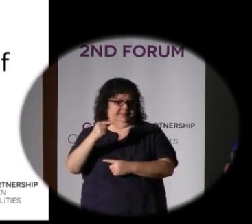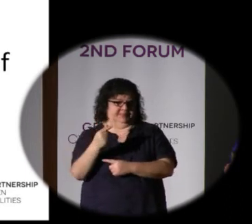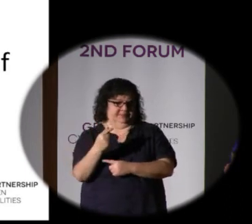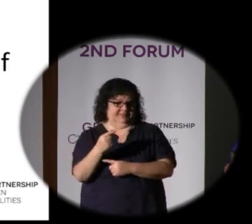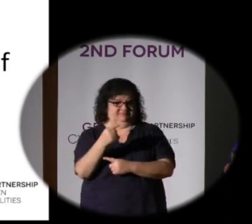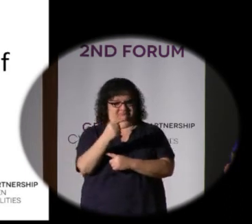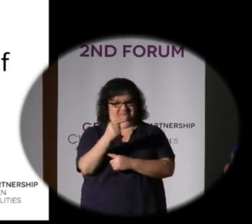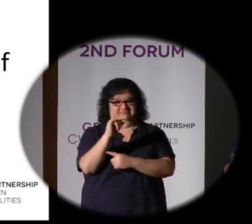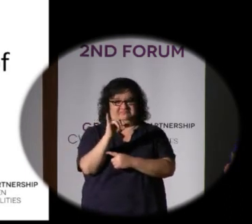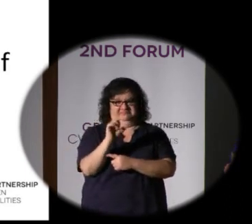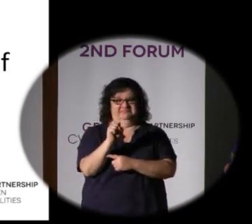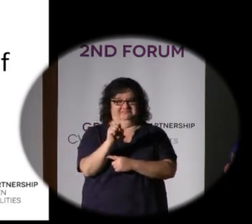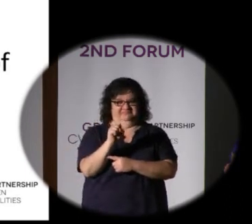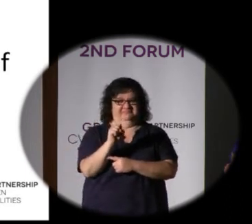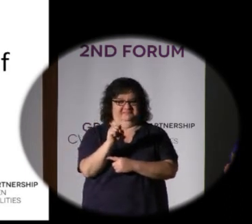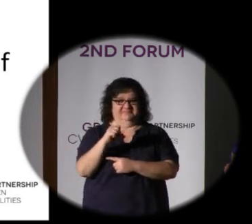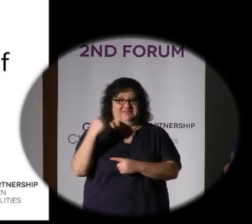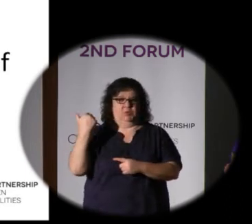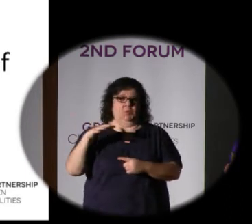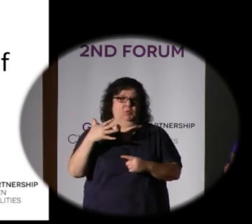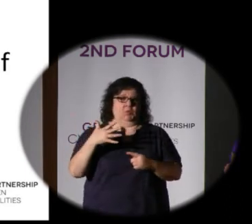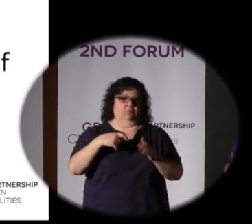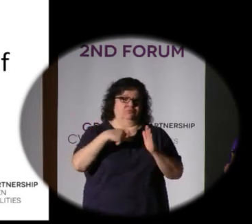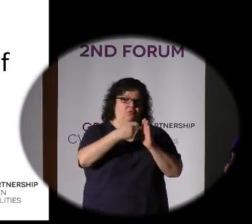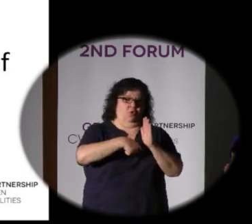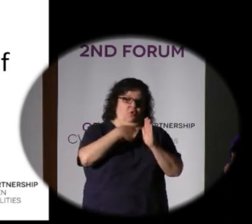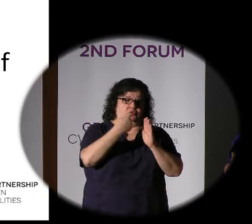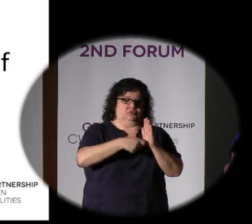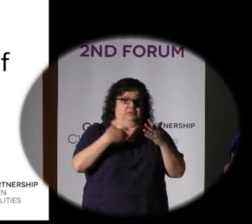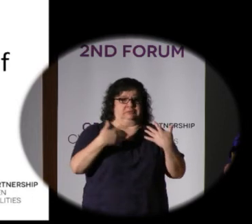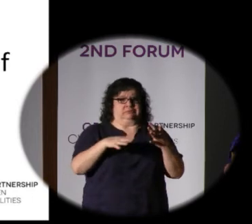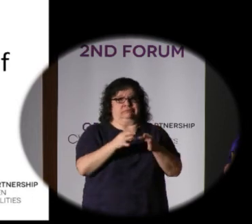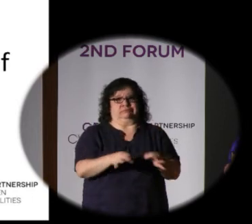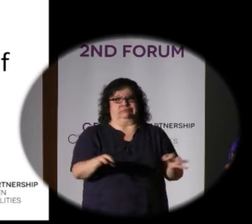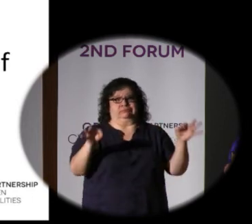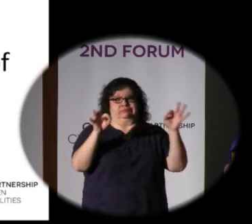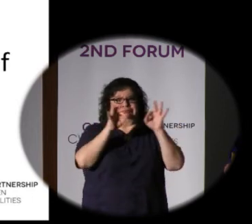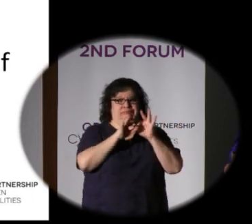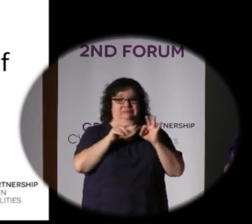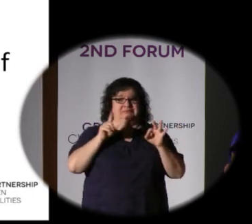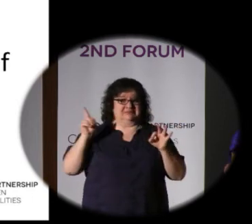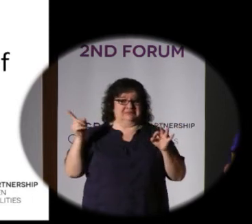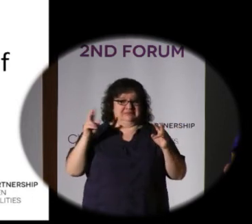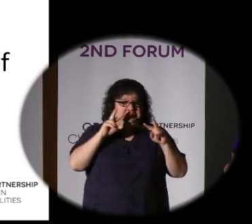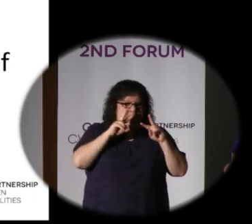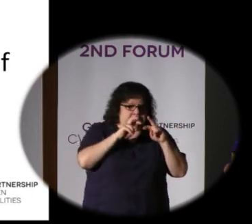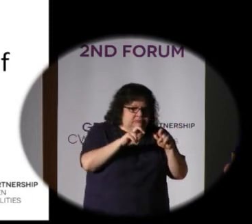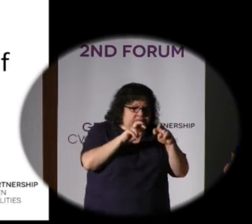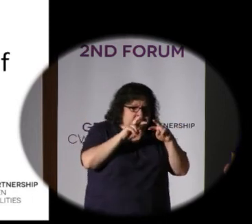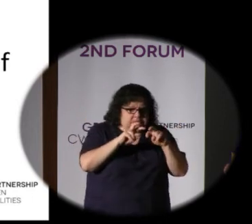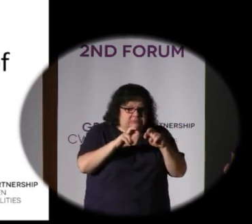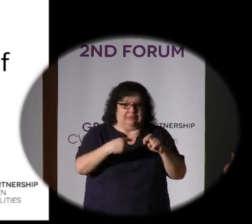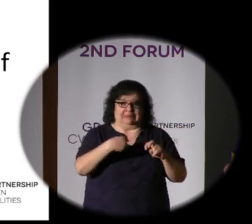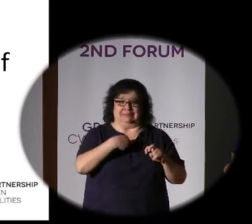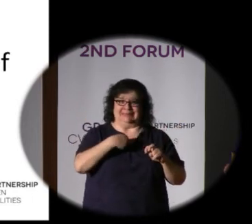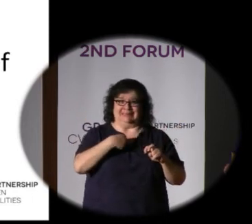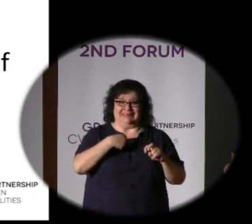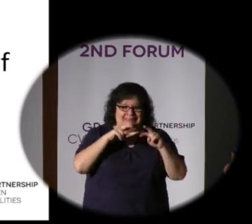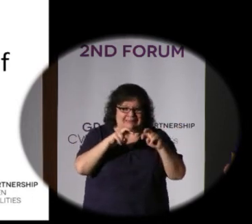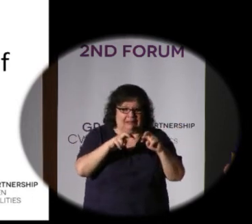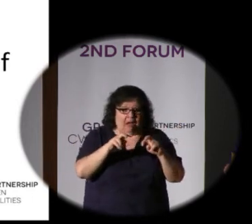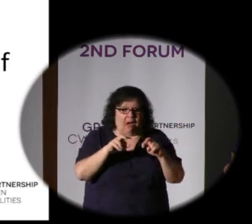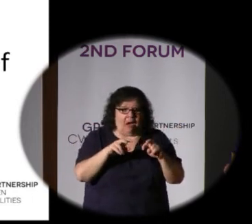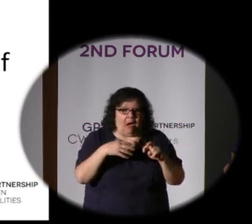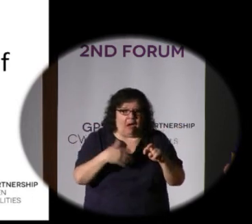United, looked into the mapping quite extensively, I learnt more about GIS than I ever thought possible in the first half of the year.